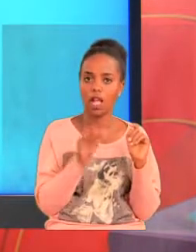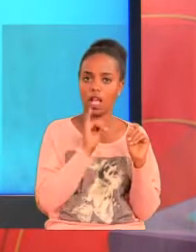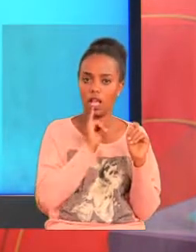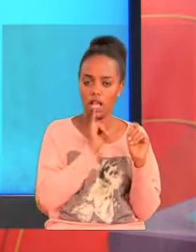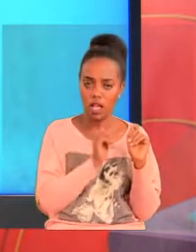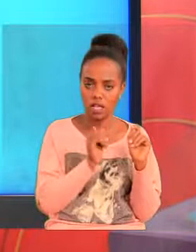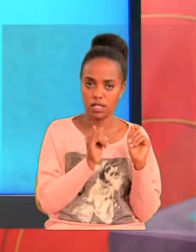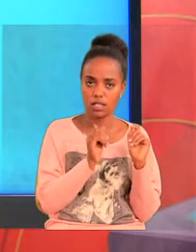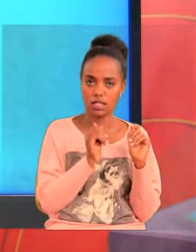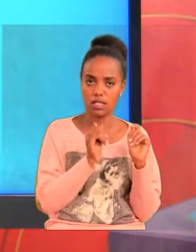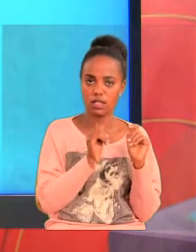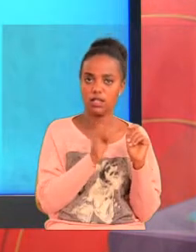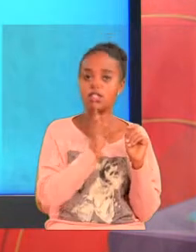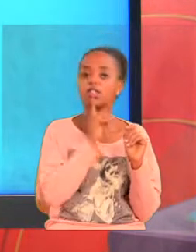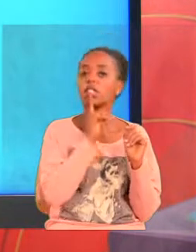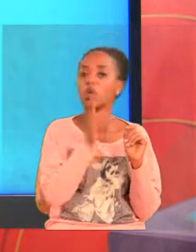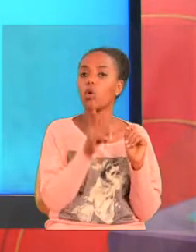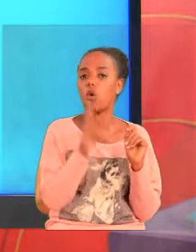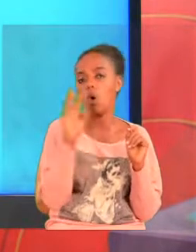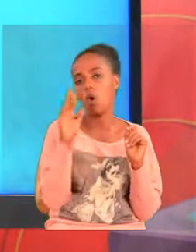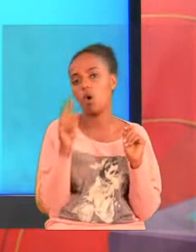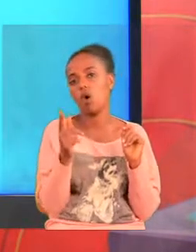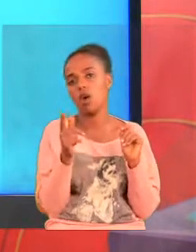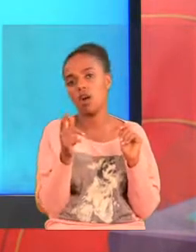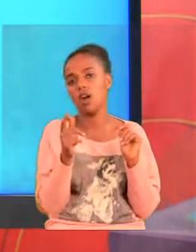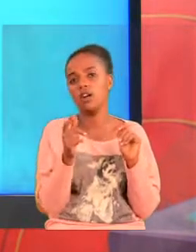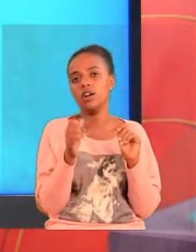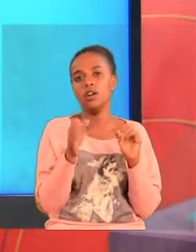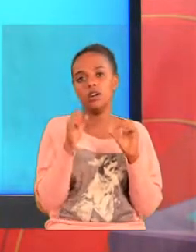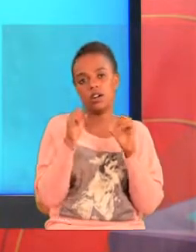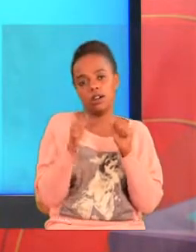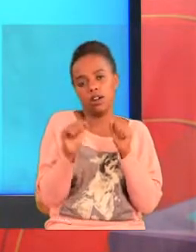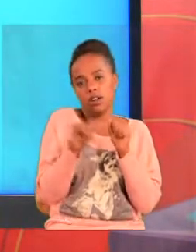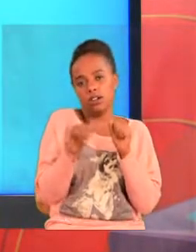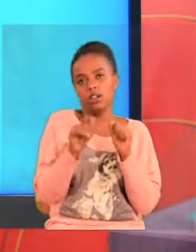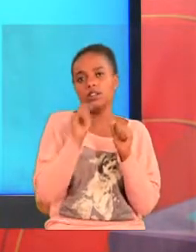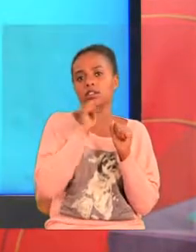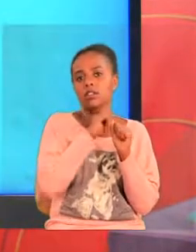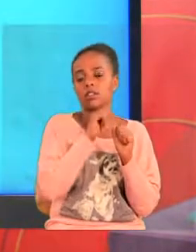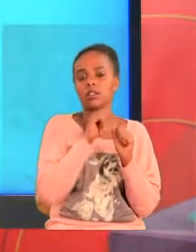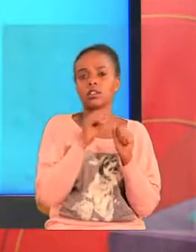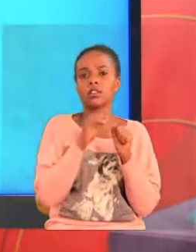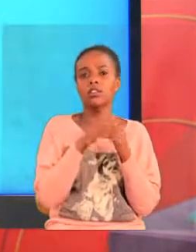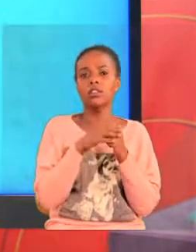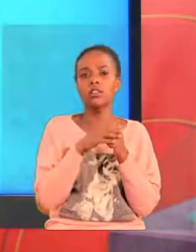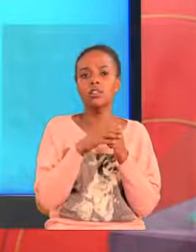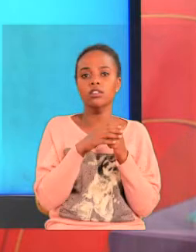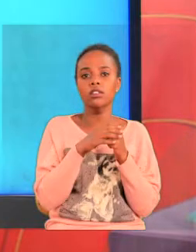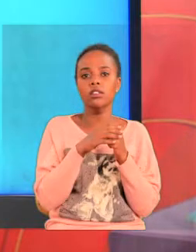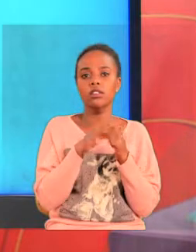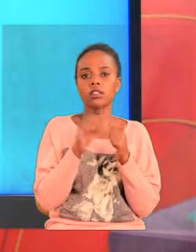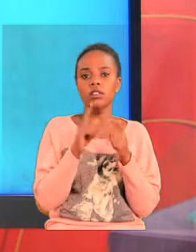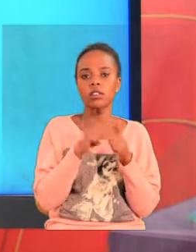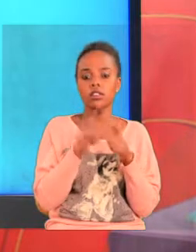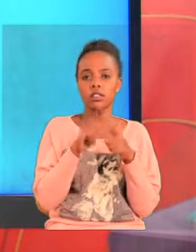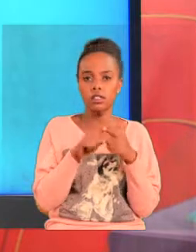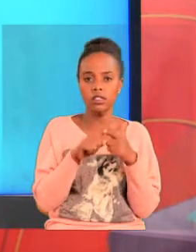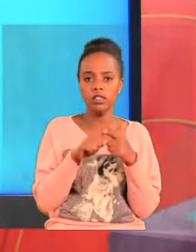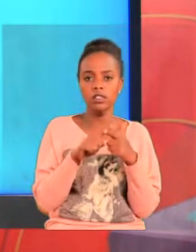is, it is true, or it can also be false. Therefore, here,